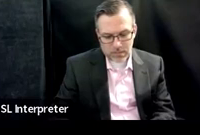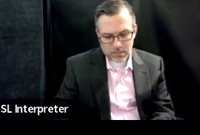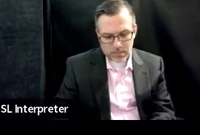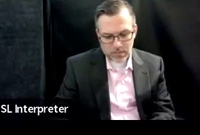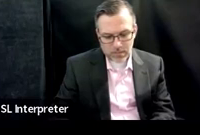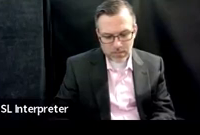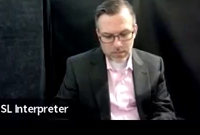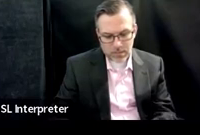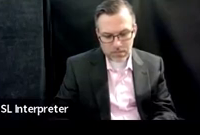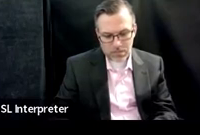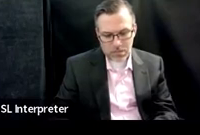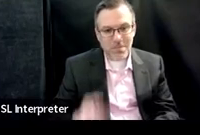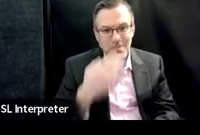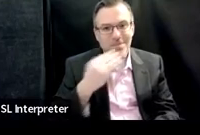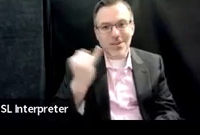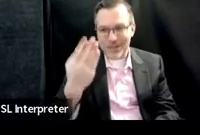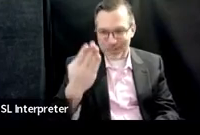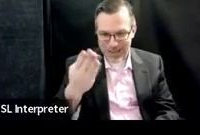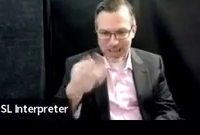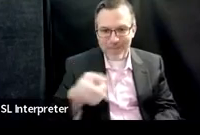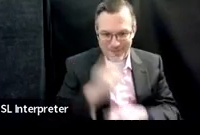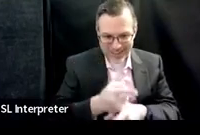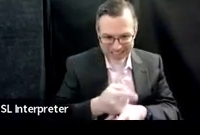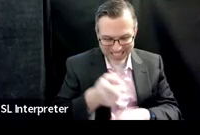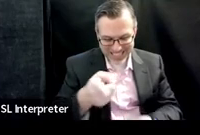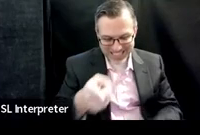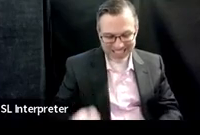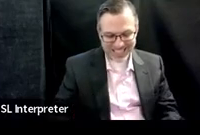Excellent job. You guys got it. That